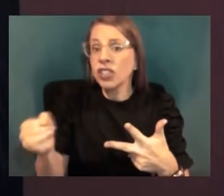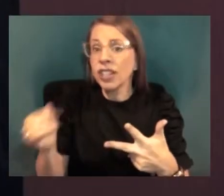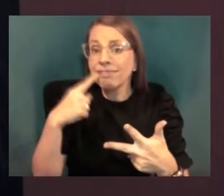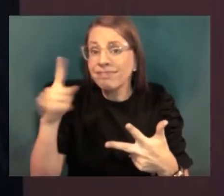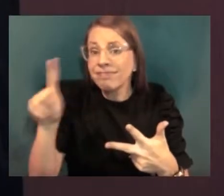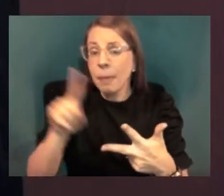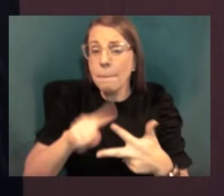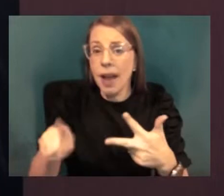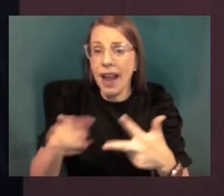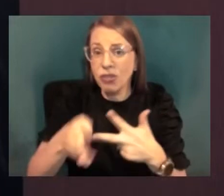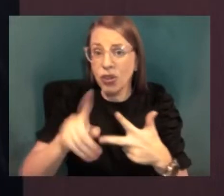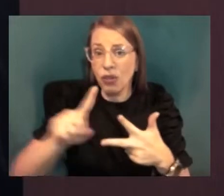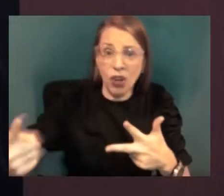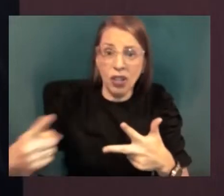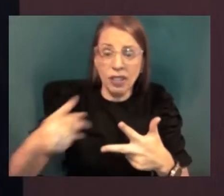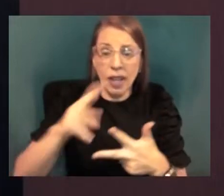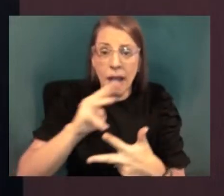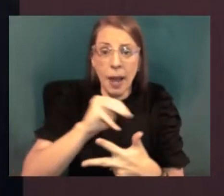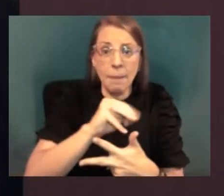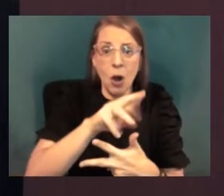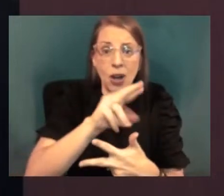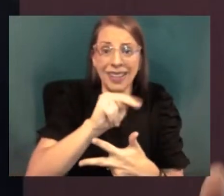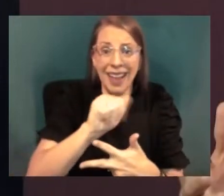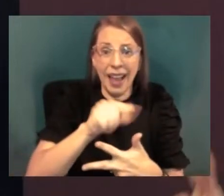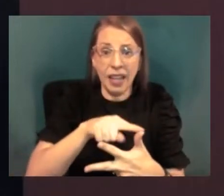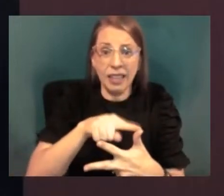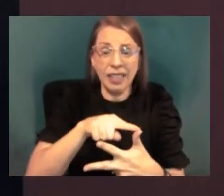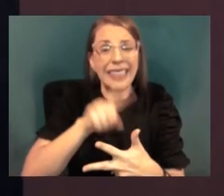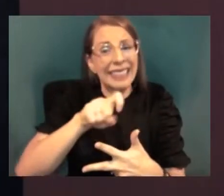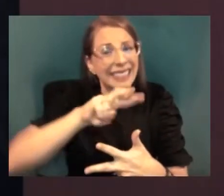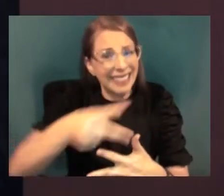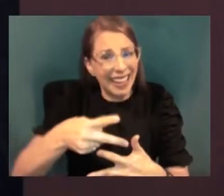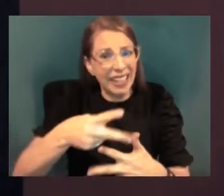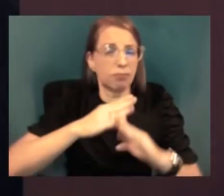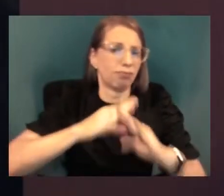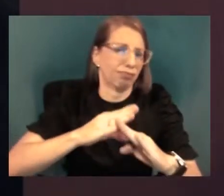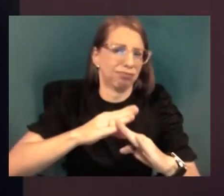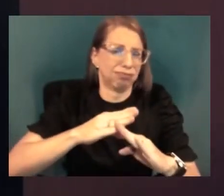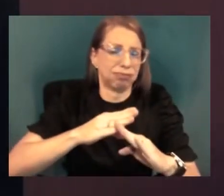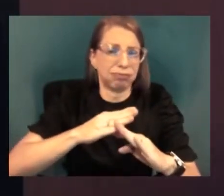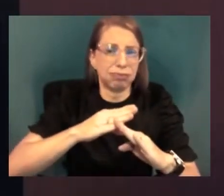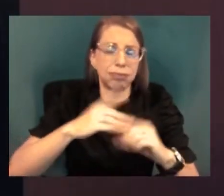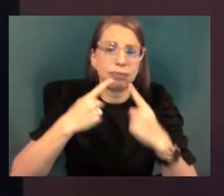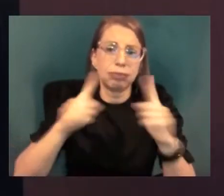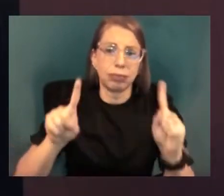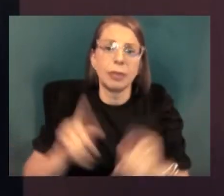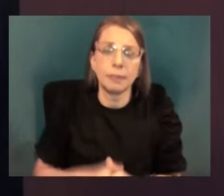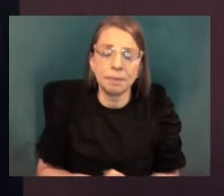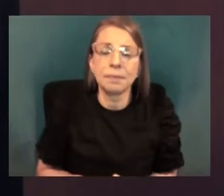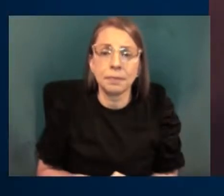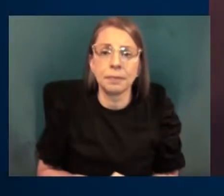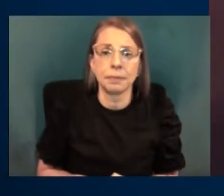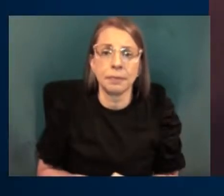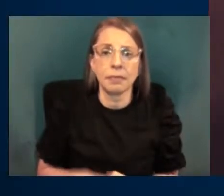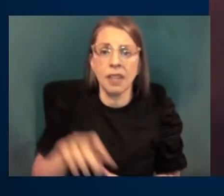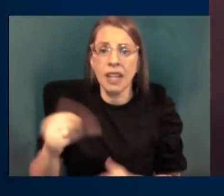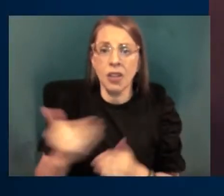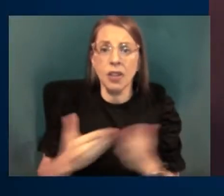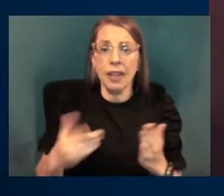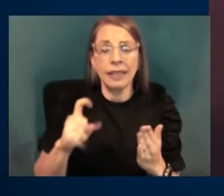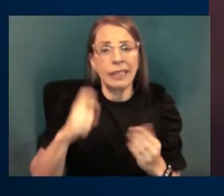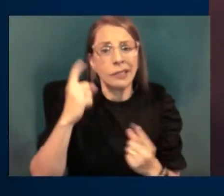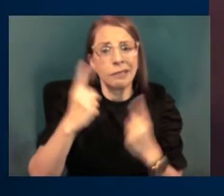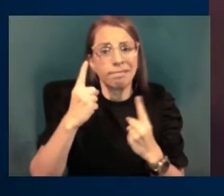the first dose of the mRNA, you only get some, but you really need that second dose to be really effective against the Delta variant. So that's just another thing we have to think about,